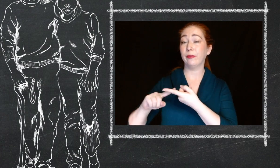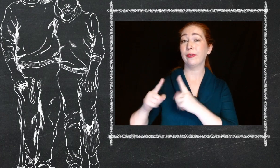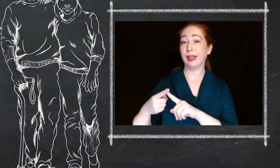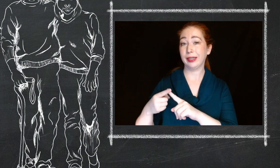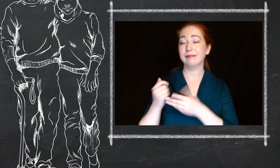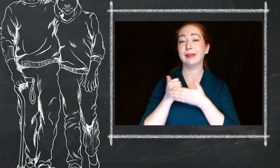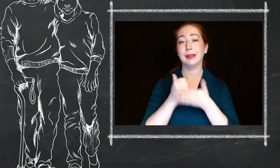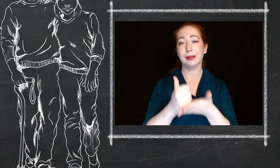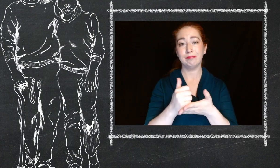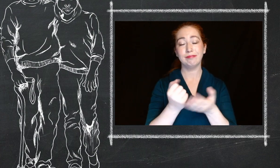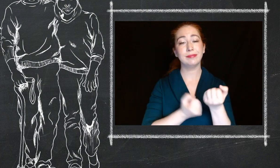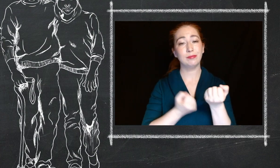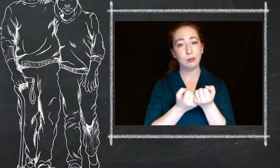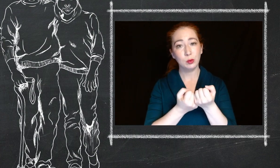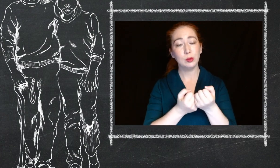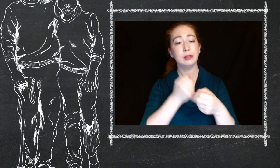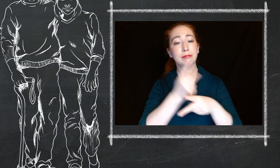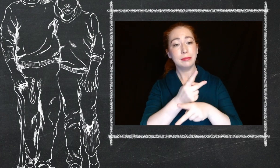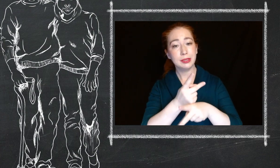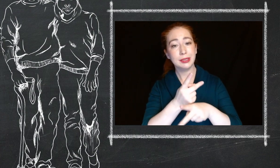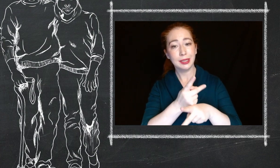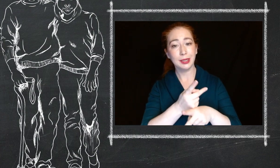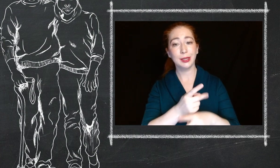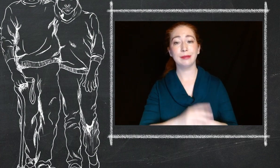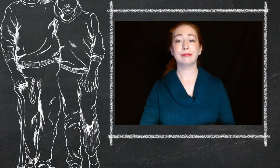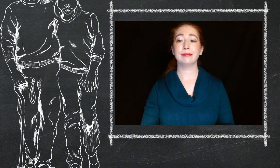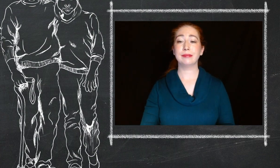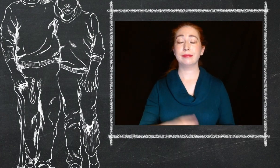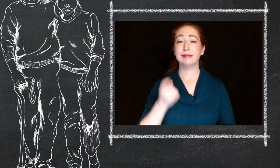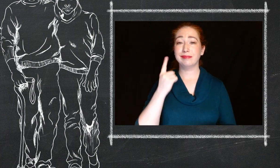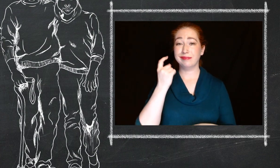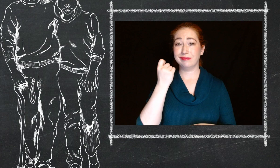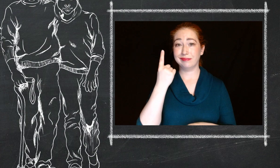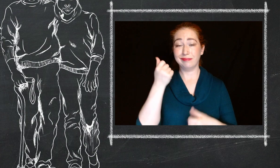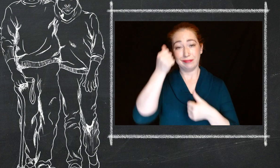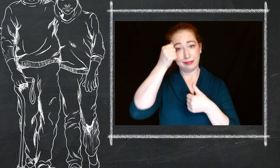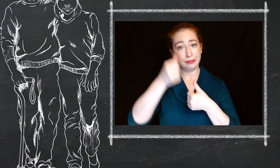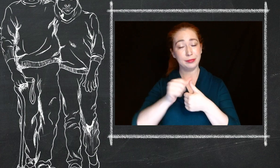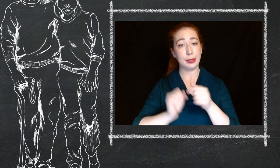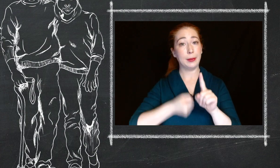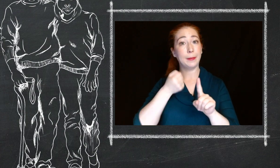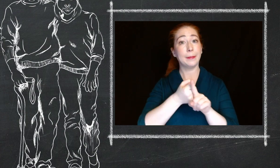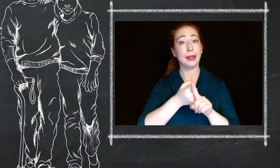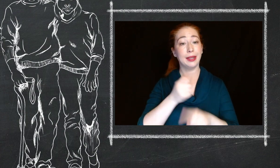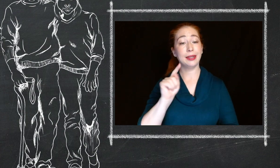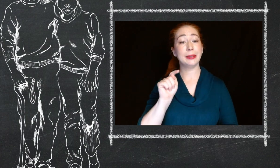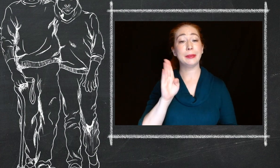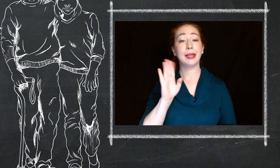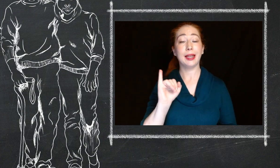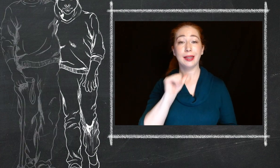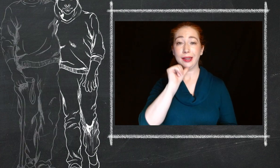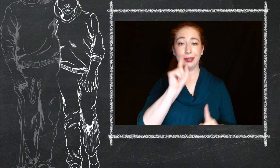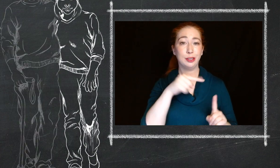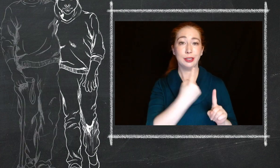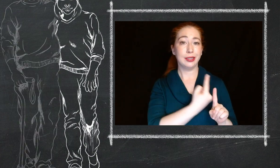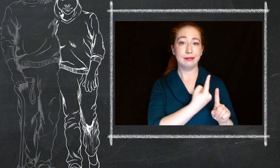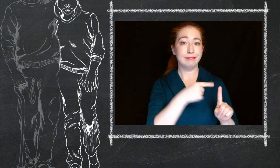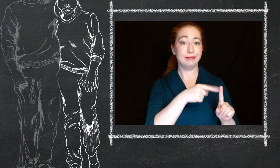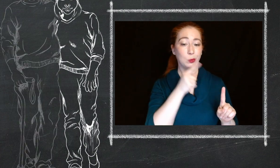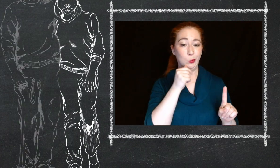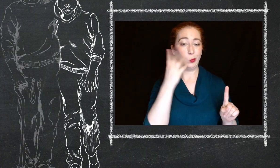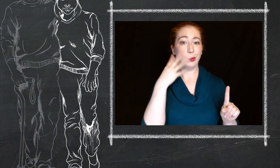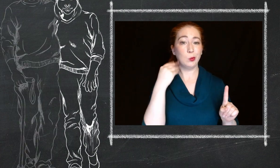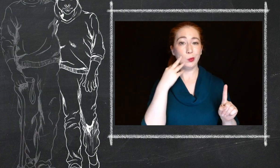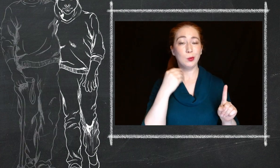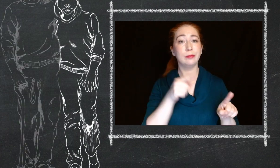friends, and community, and to remember that the impact of TBI extends beyond the survivor, rippling outward